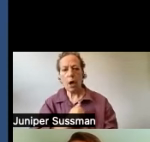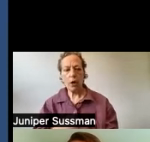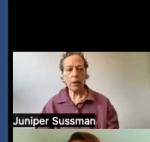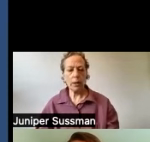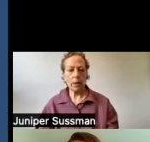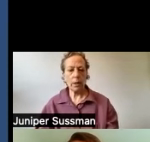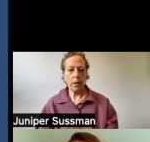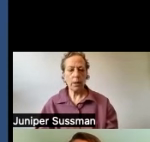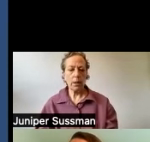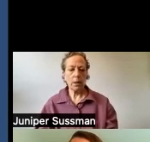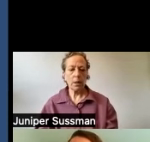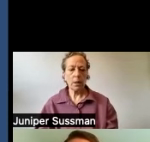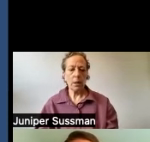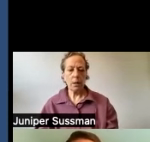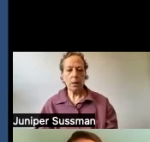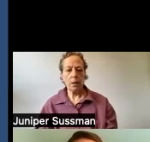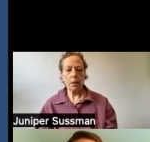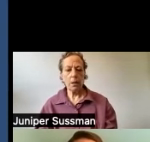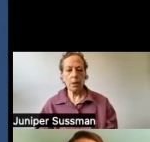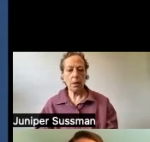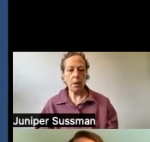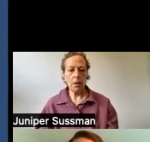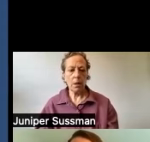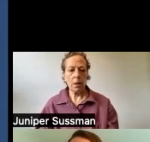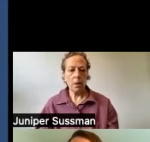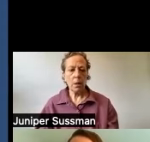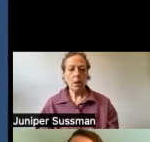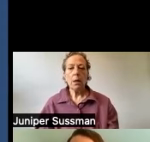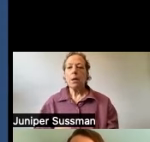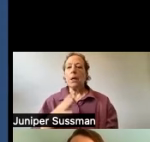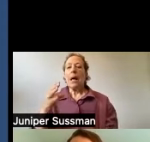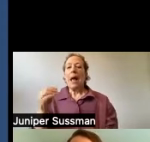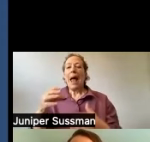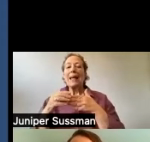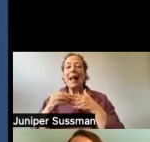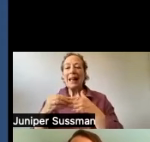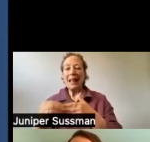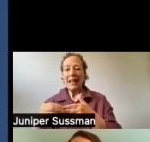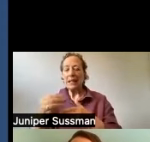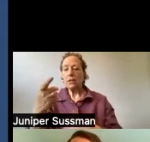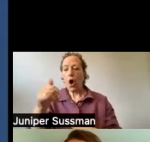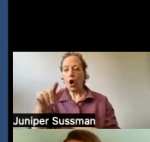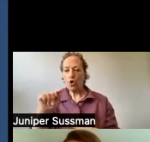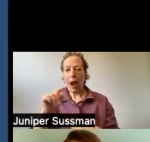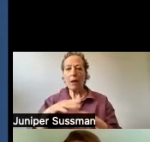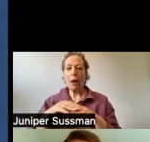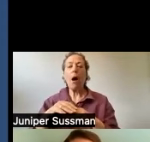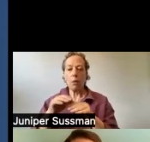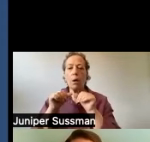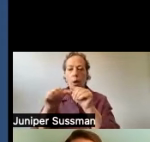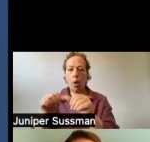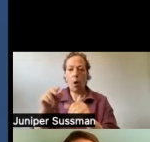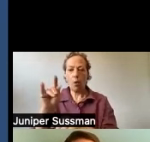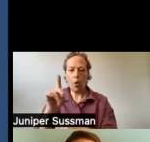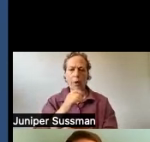Screen just moved around. And leads a group CDC grant on long COVID. Sorry